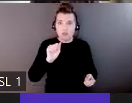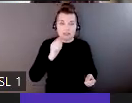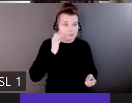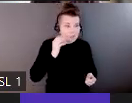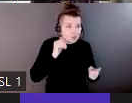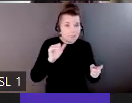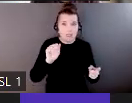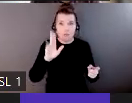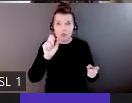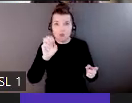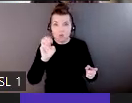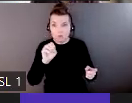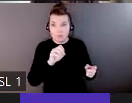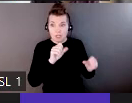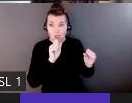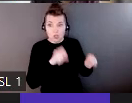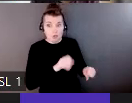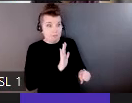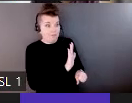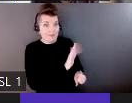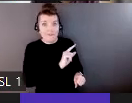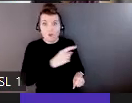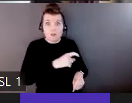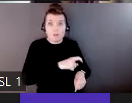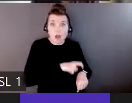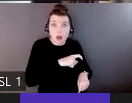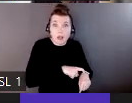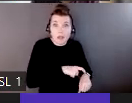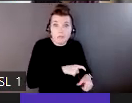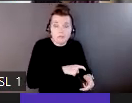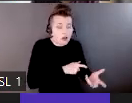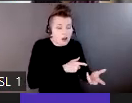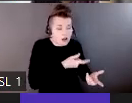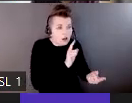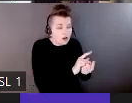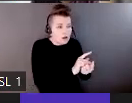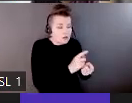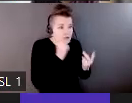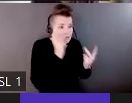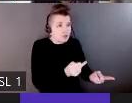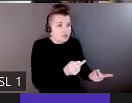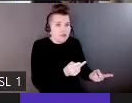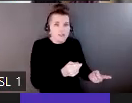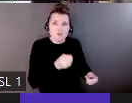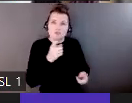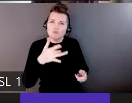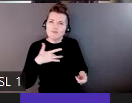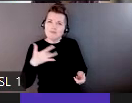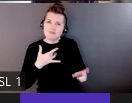at something like this. How do you feel, or what are your thoughts on this? What do they need to support their role as